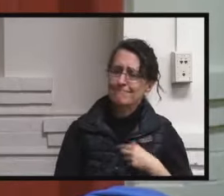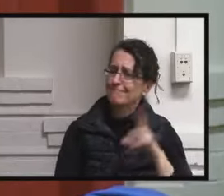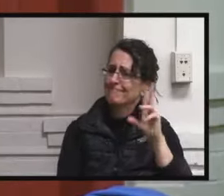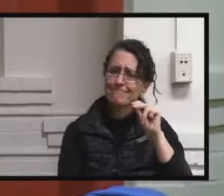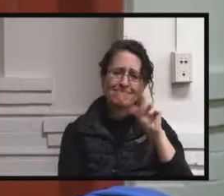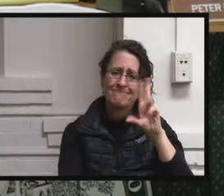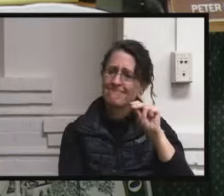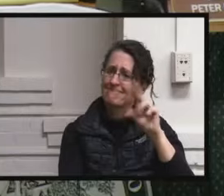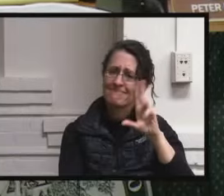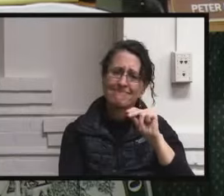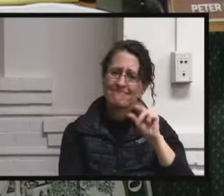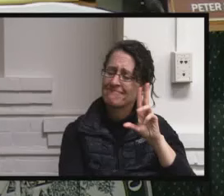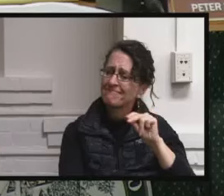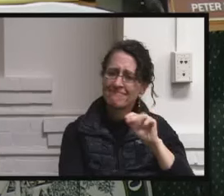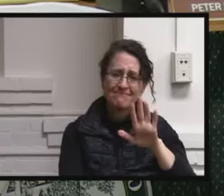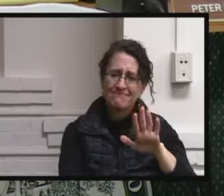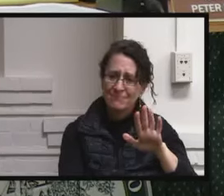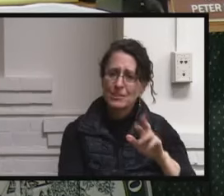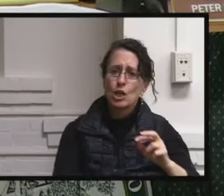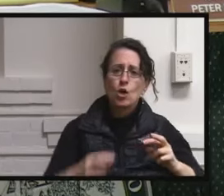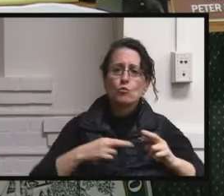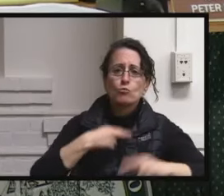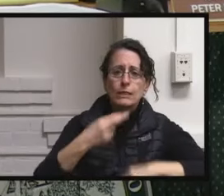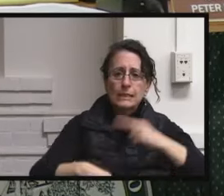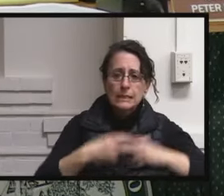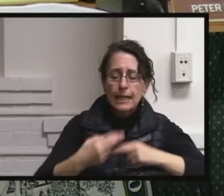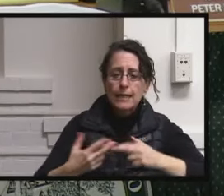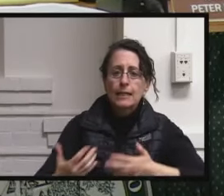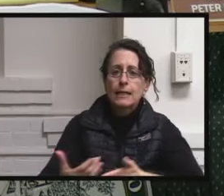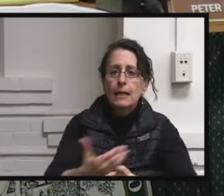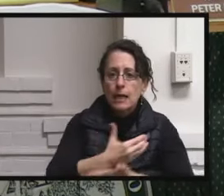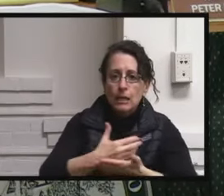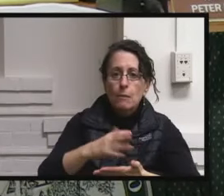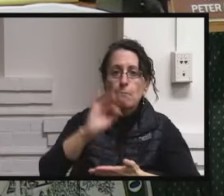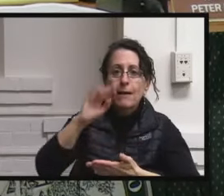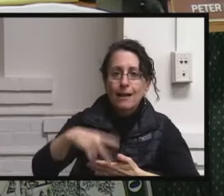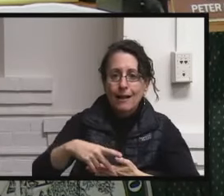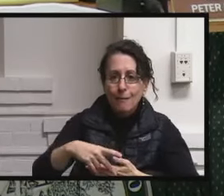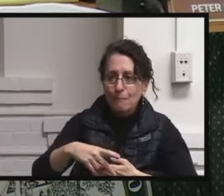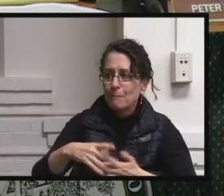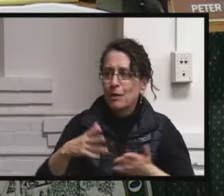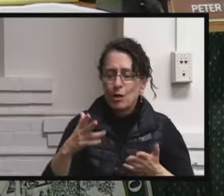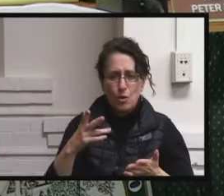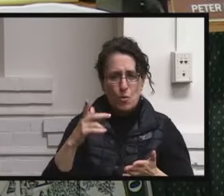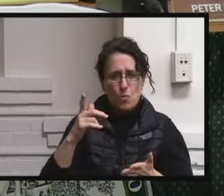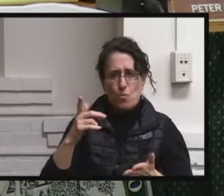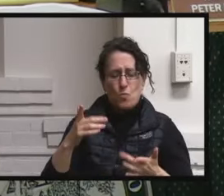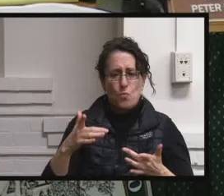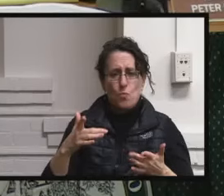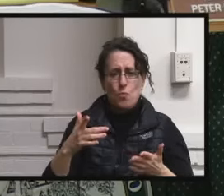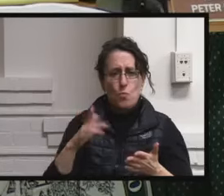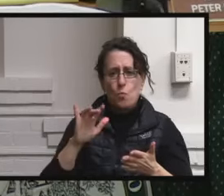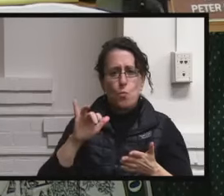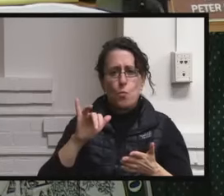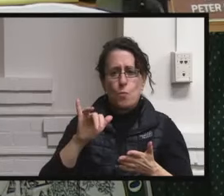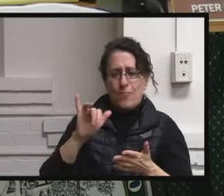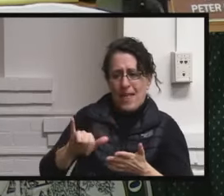It's the wrong. I'm asking about the recycling collection program. What is the recycling collection program budget?